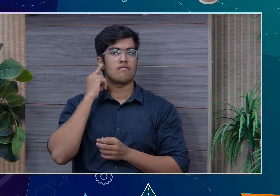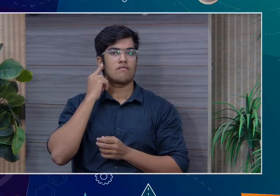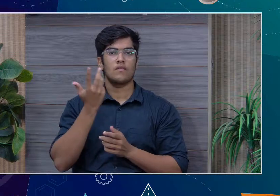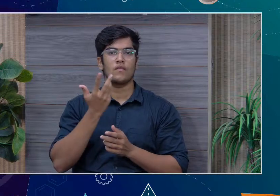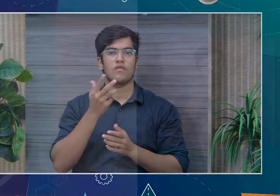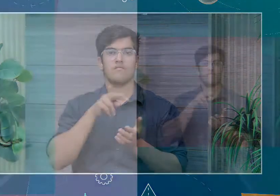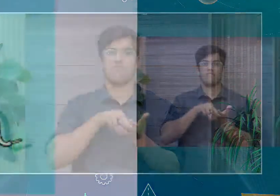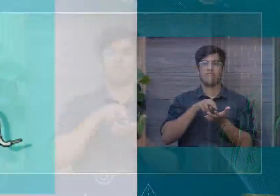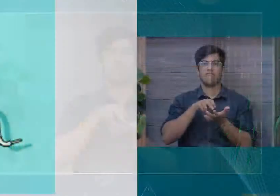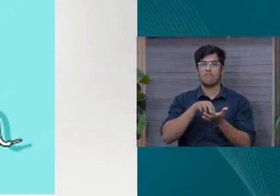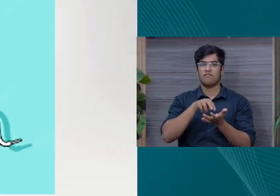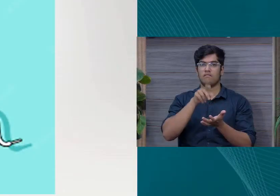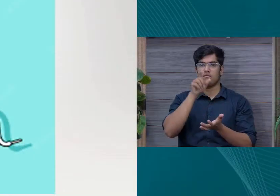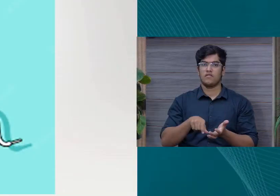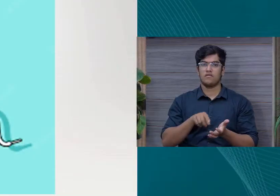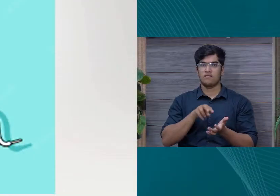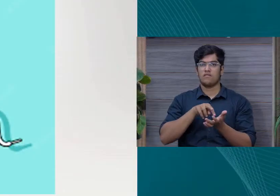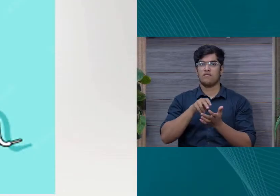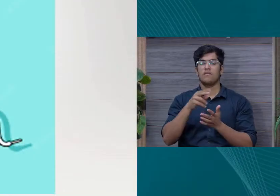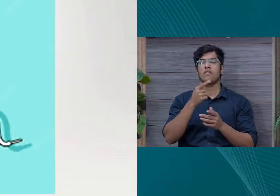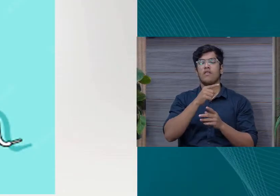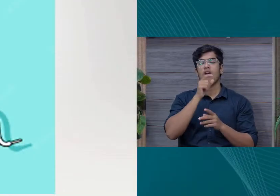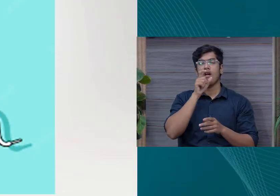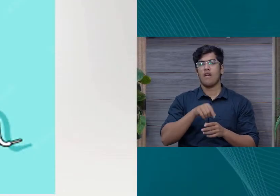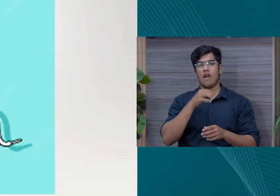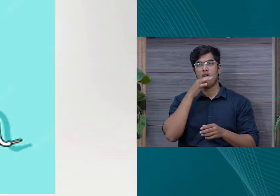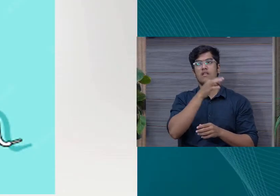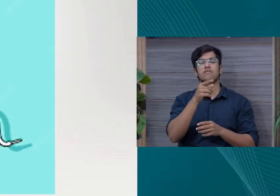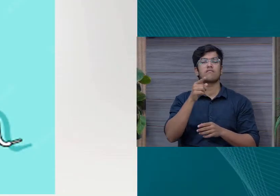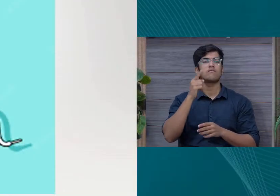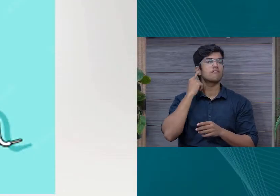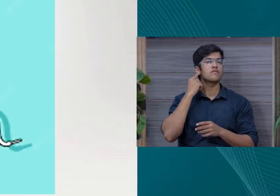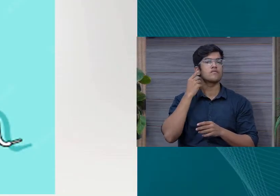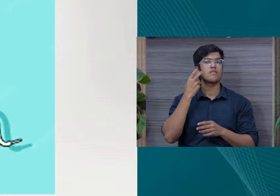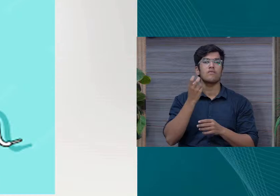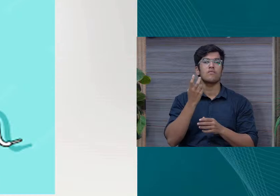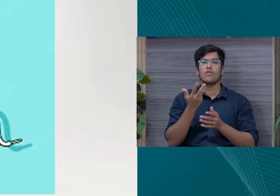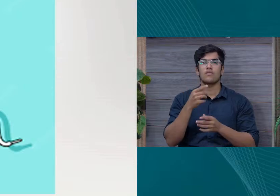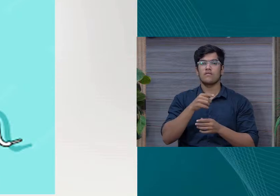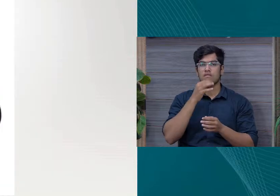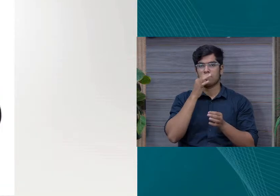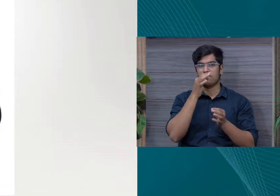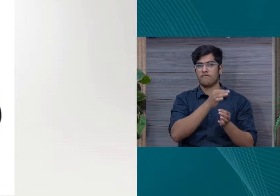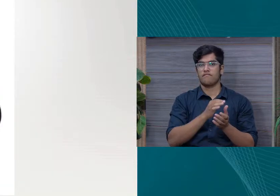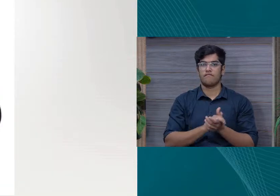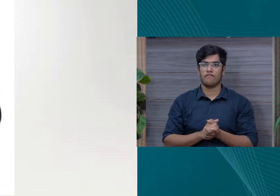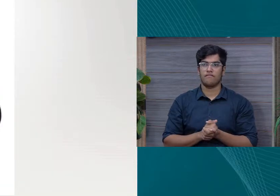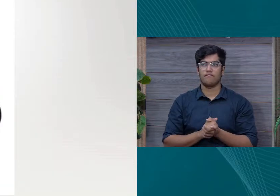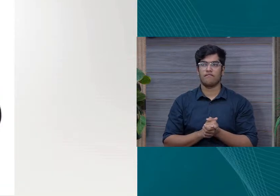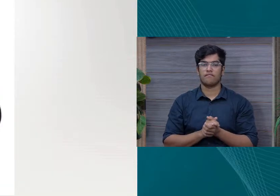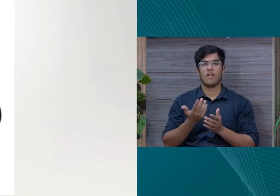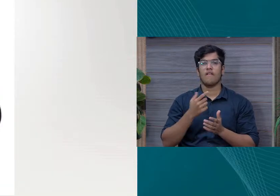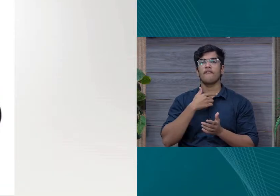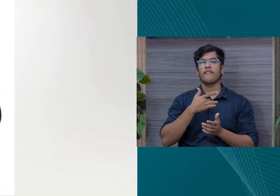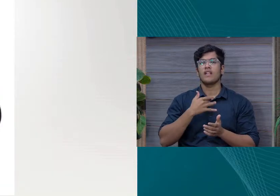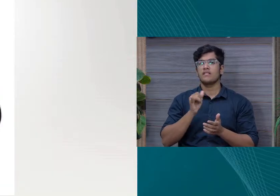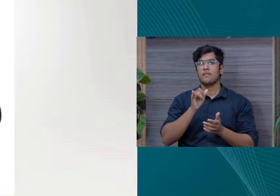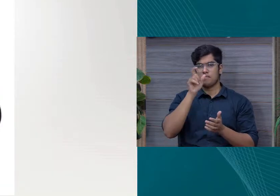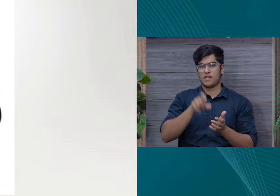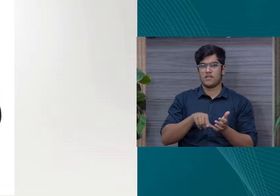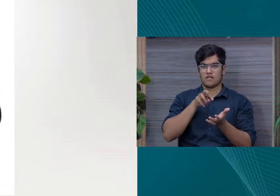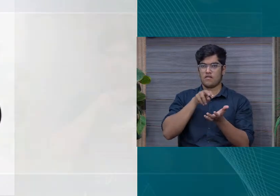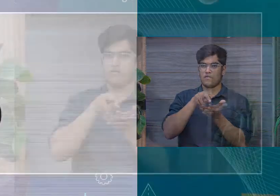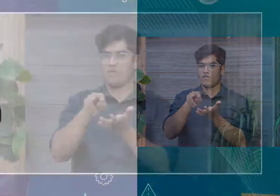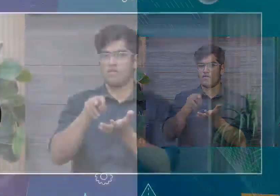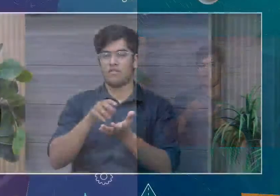And what can you guess what sound it is? It's like somebody is walking. Exactly.